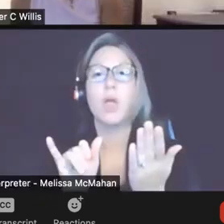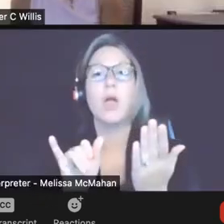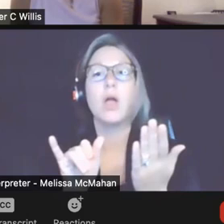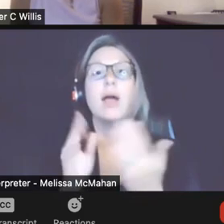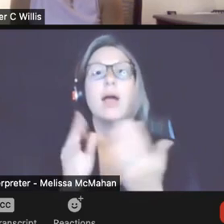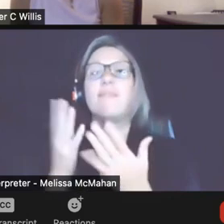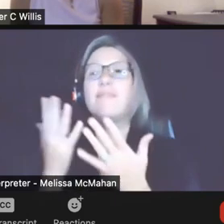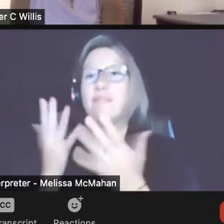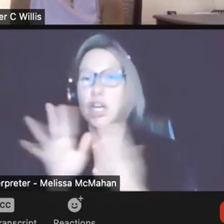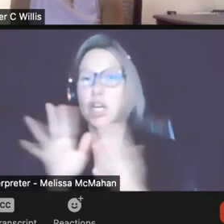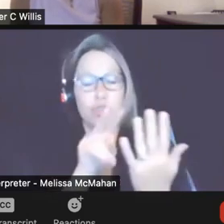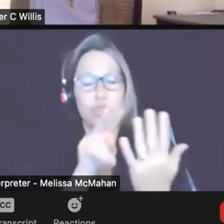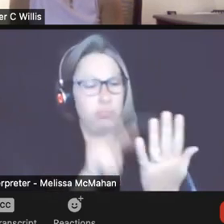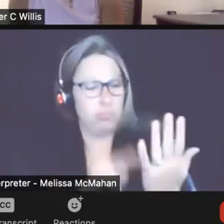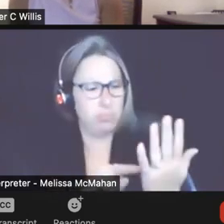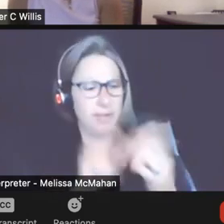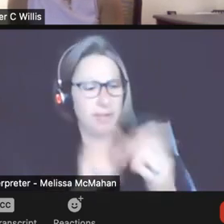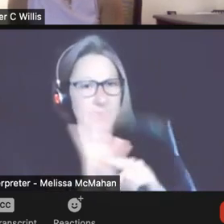into?